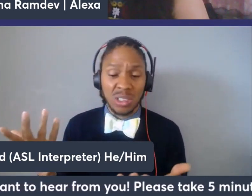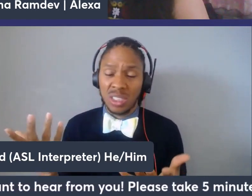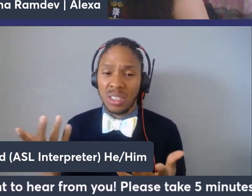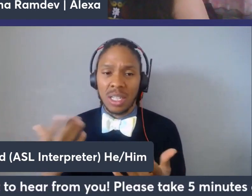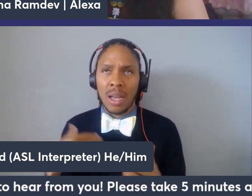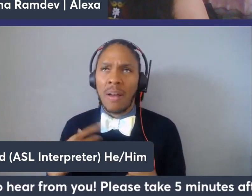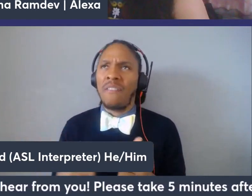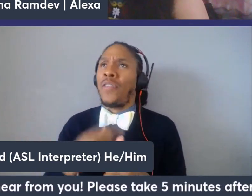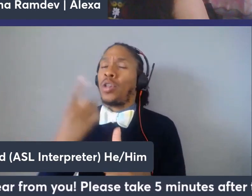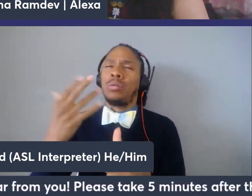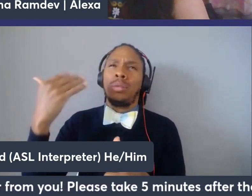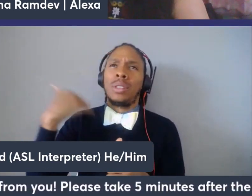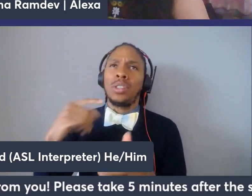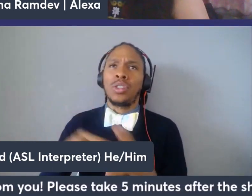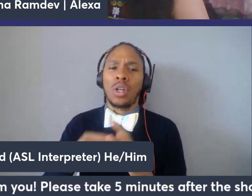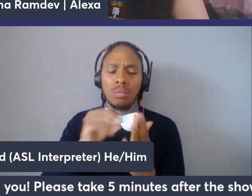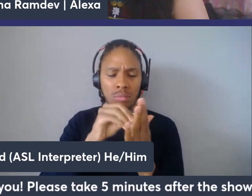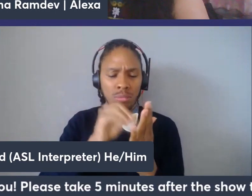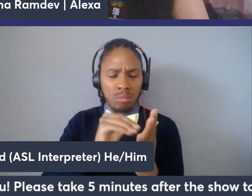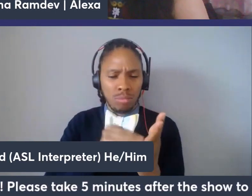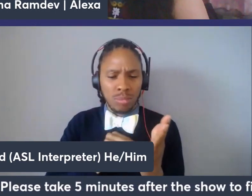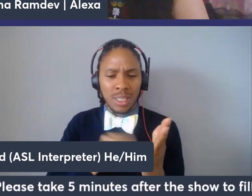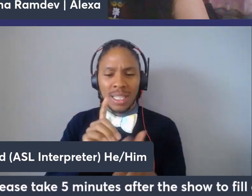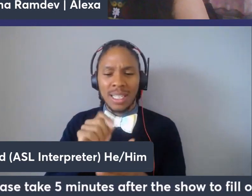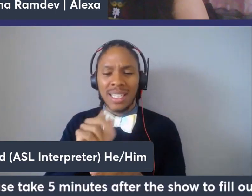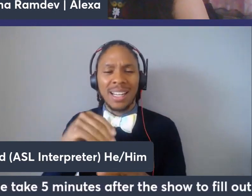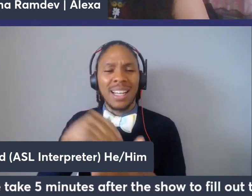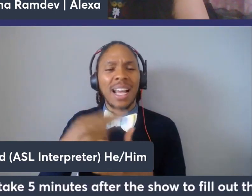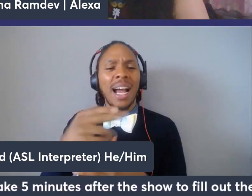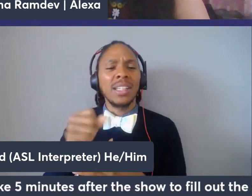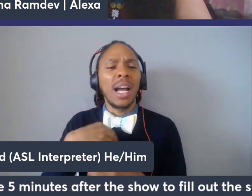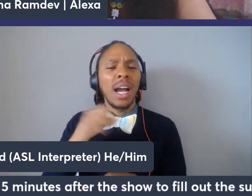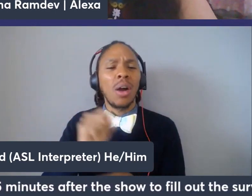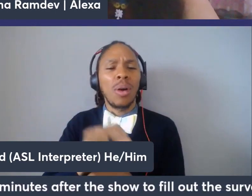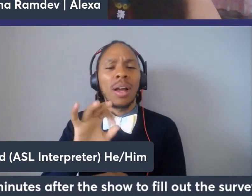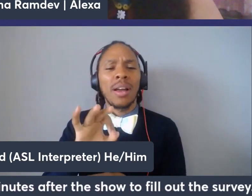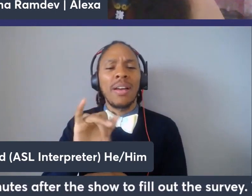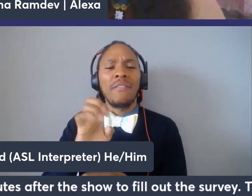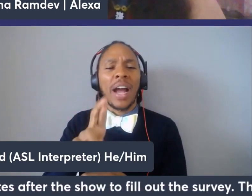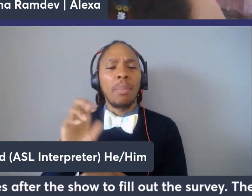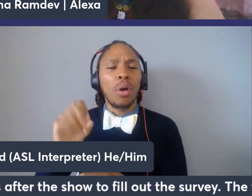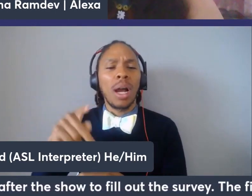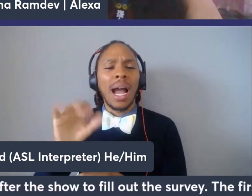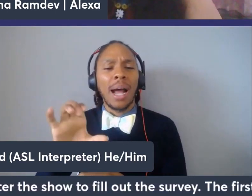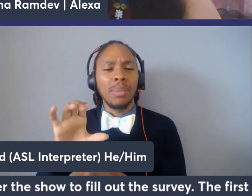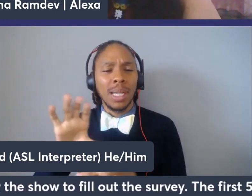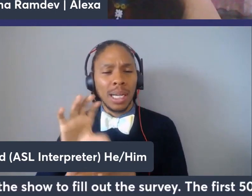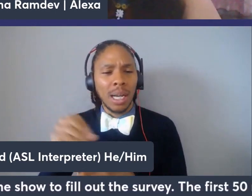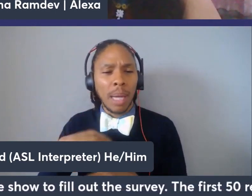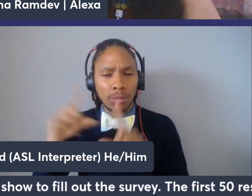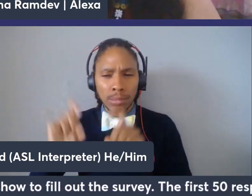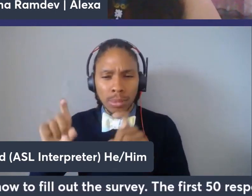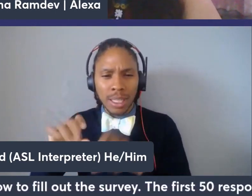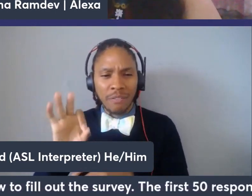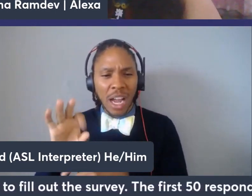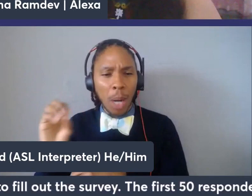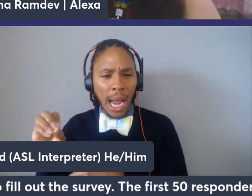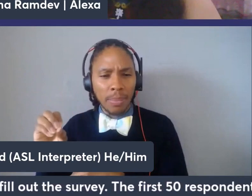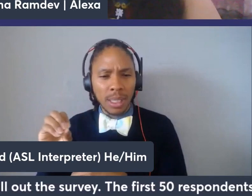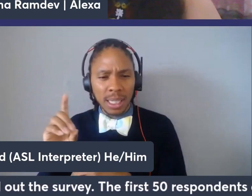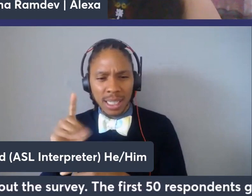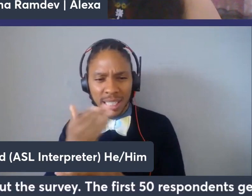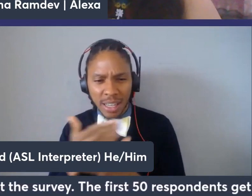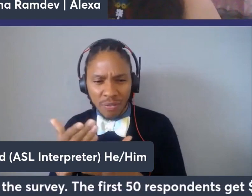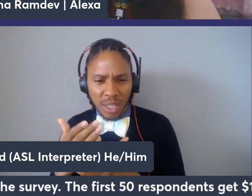first started recording data when I was in high school, and I worked at a fiber optic company, and I was testing fiber optic devices and